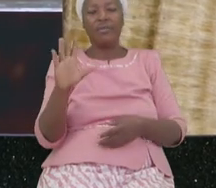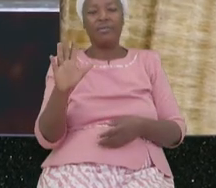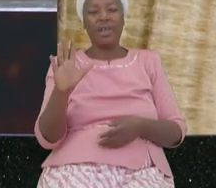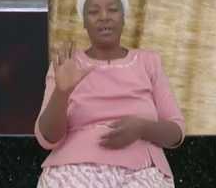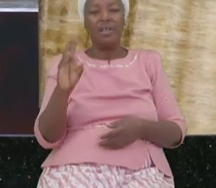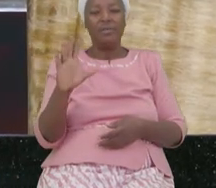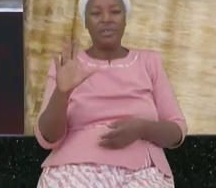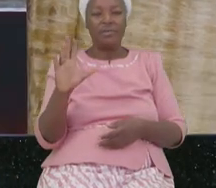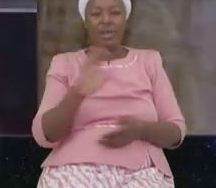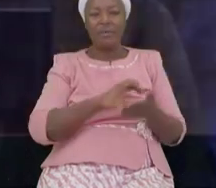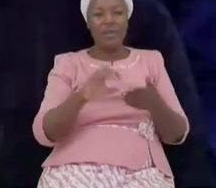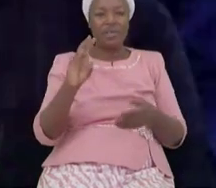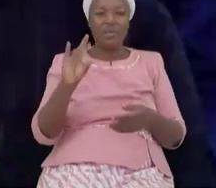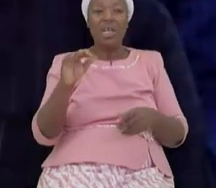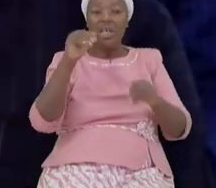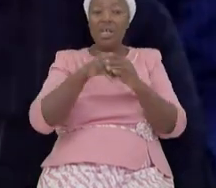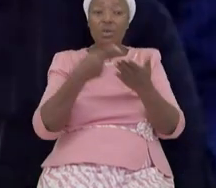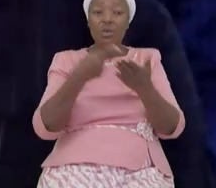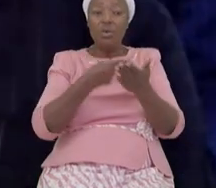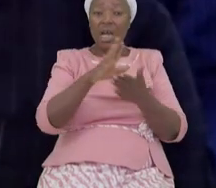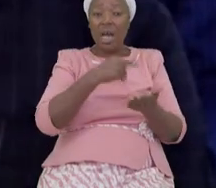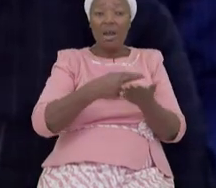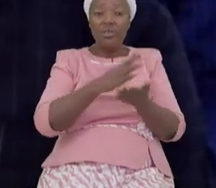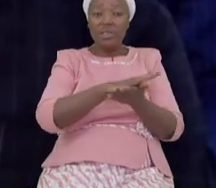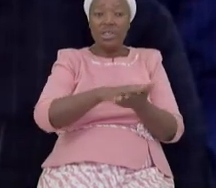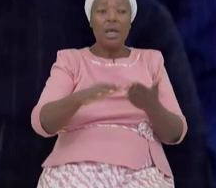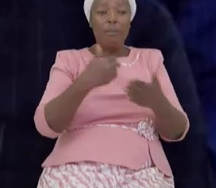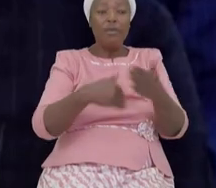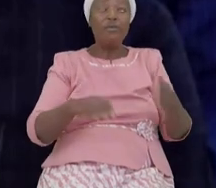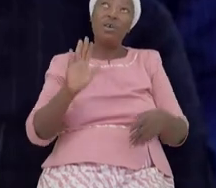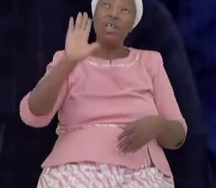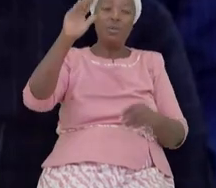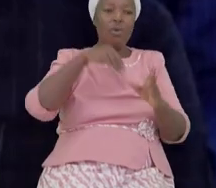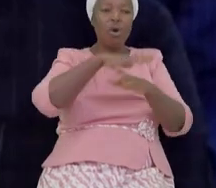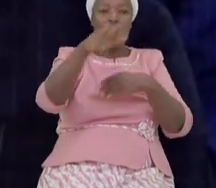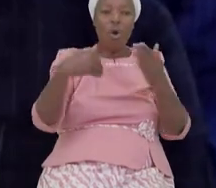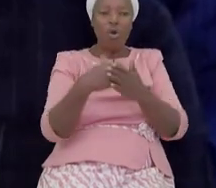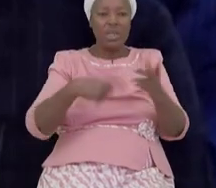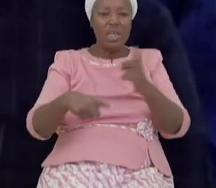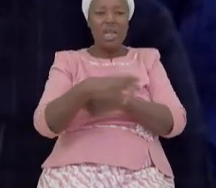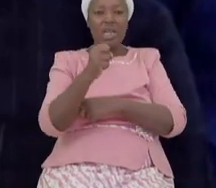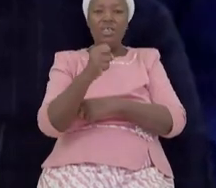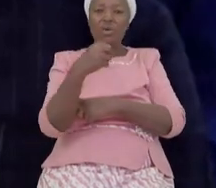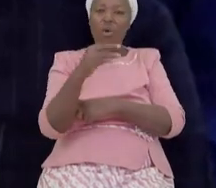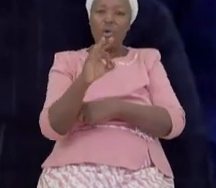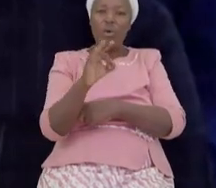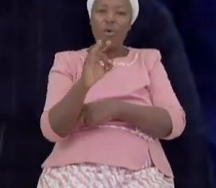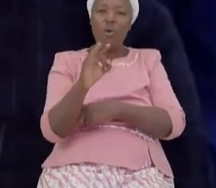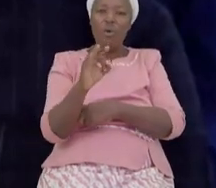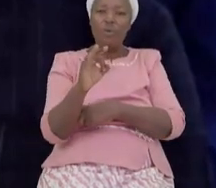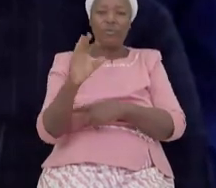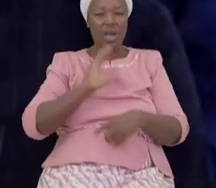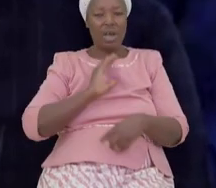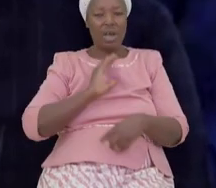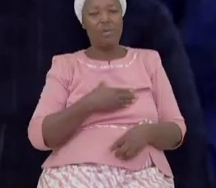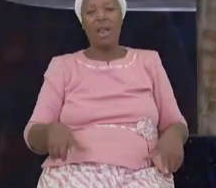verse 75, in holiness and righteousness before him all the days of